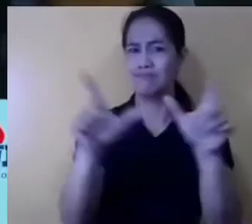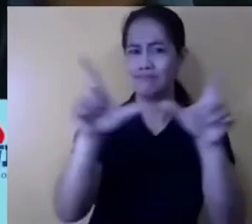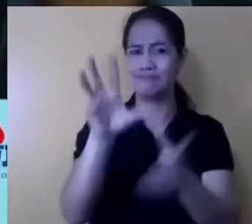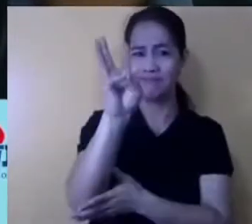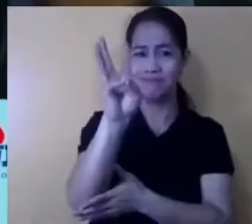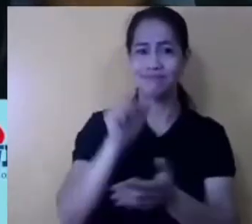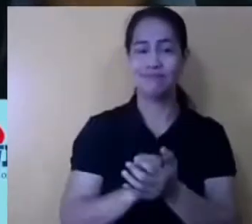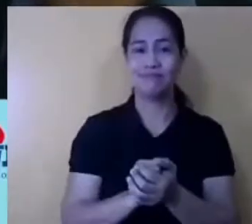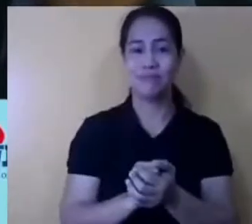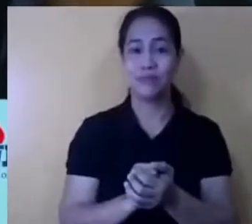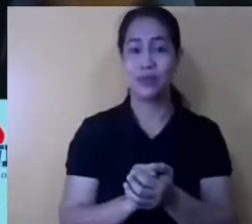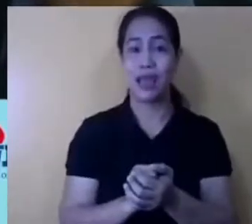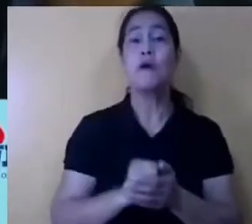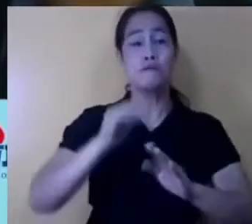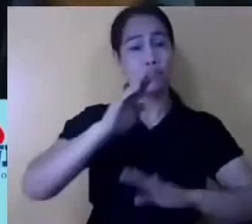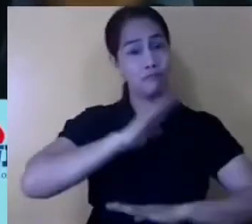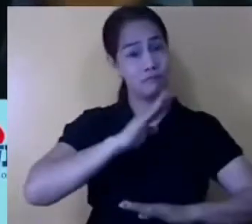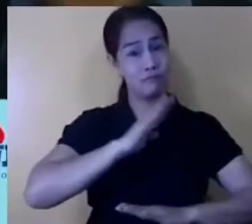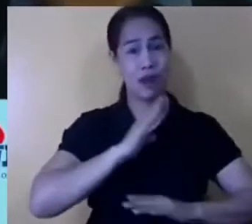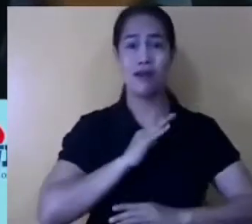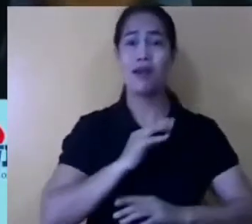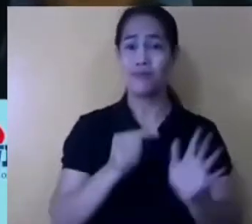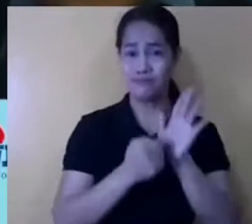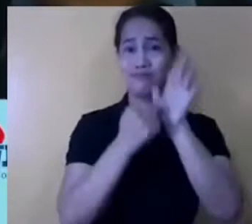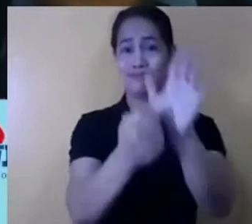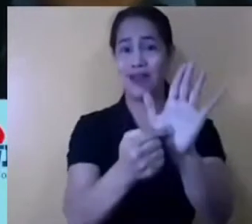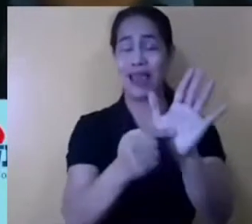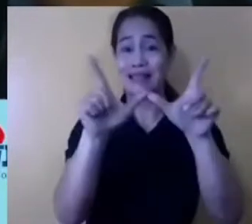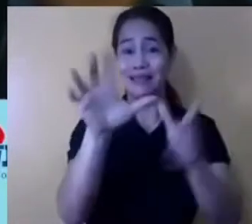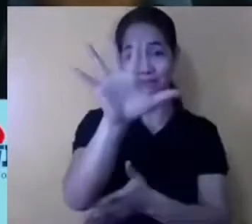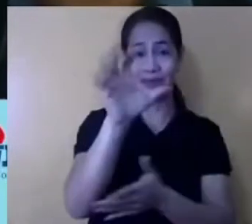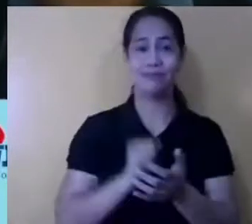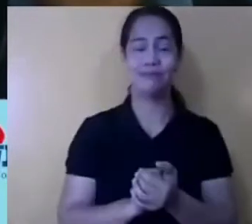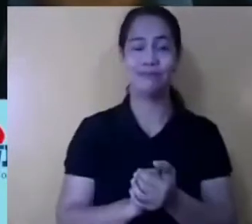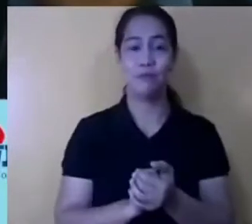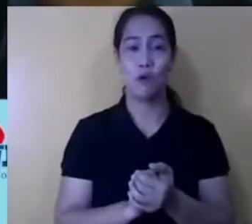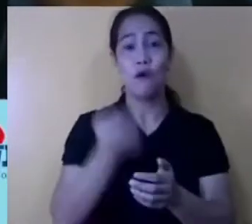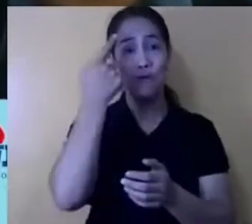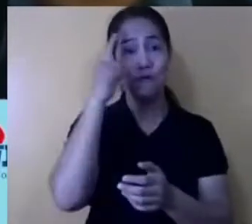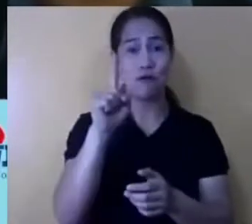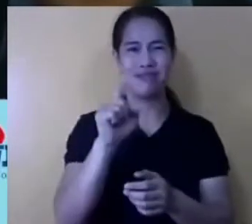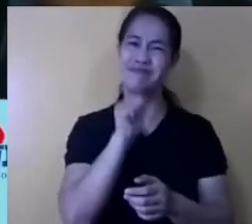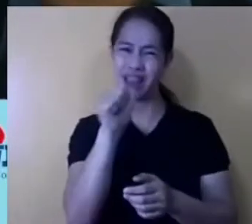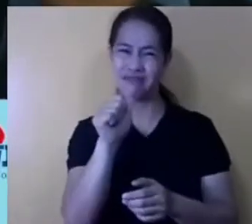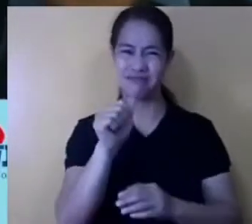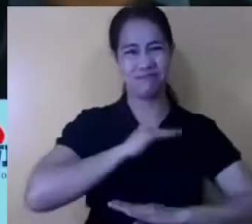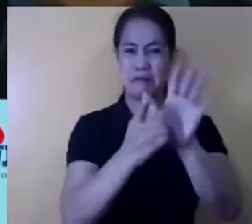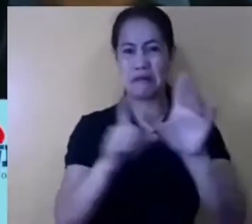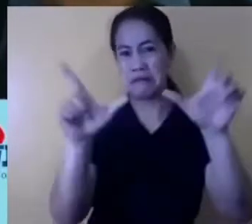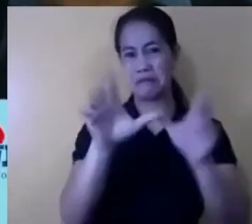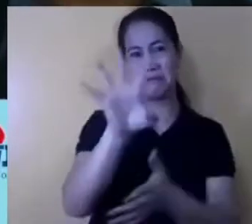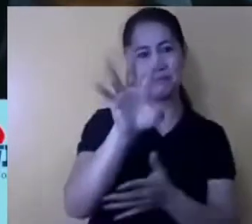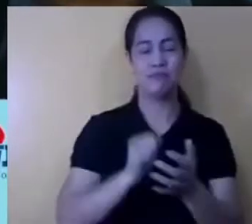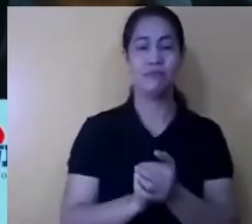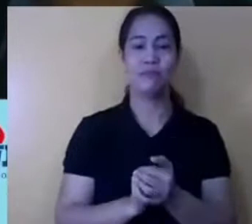For satisfactory, you must demonstrate level 5. For unsatisfactory, you must demonstrate level 4.